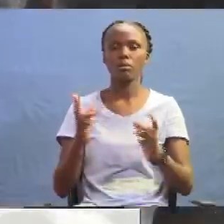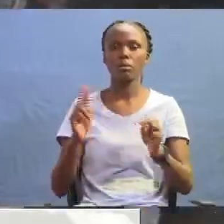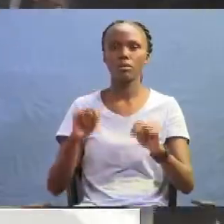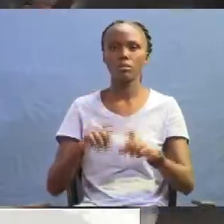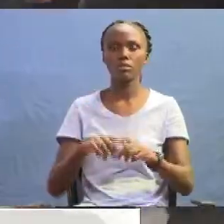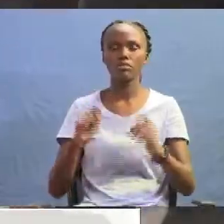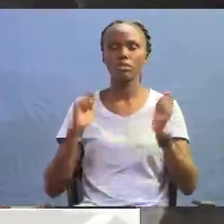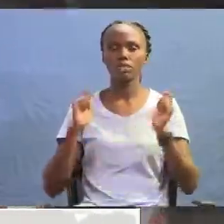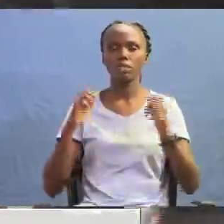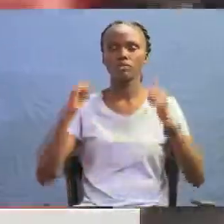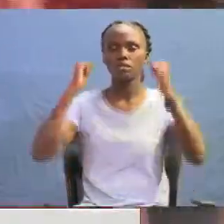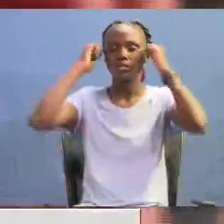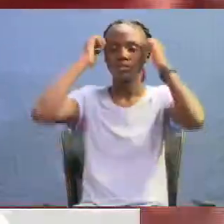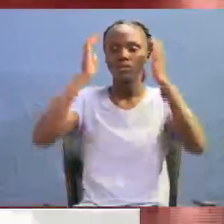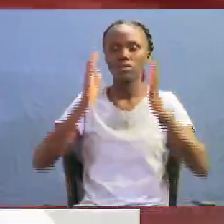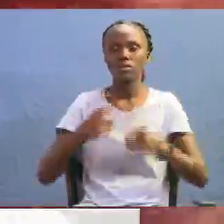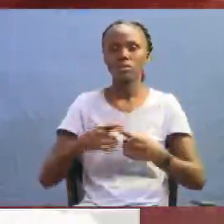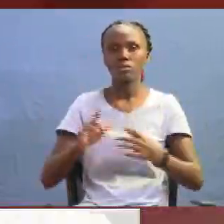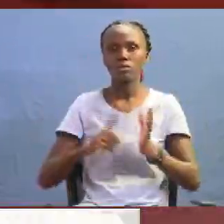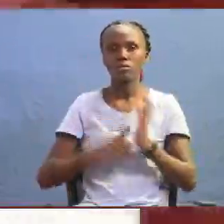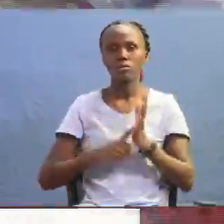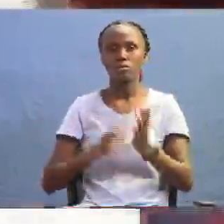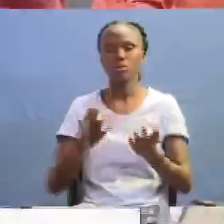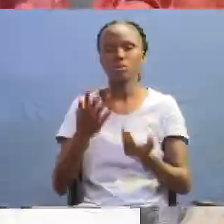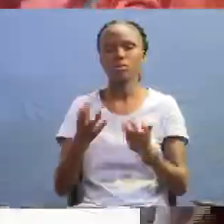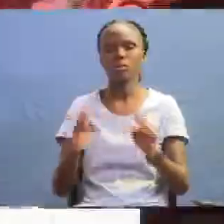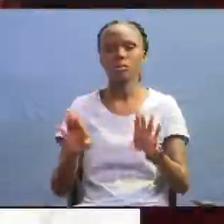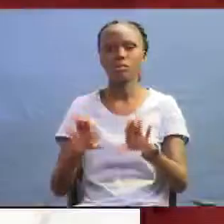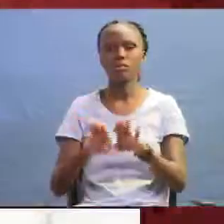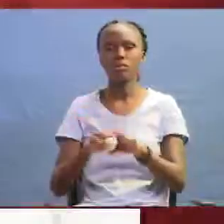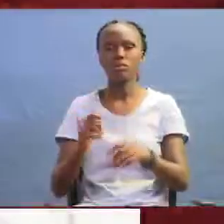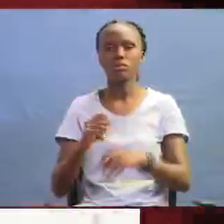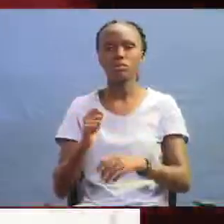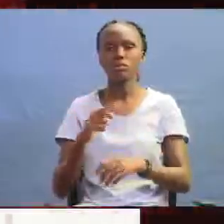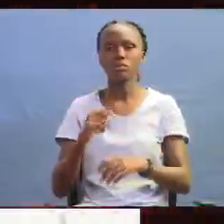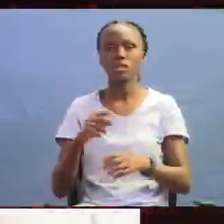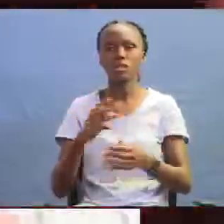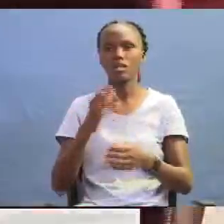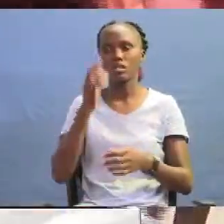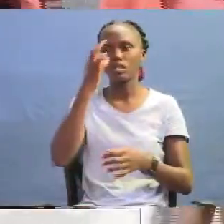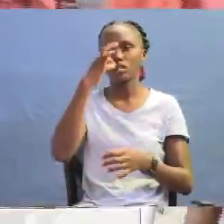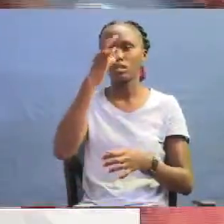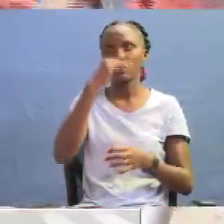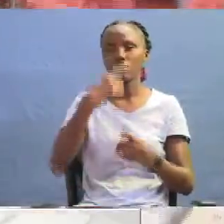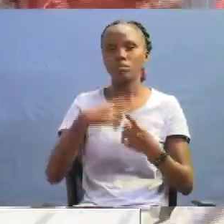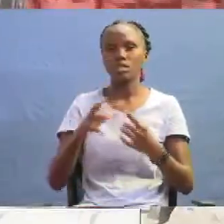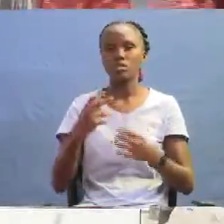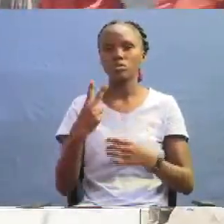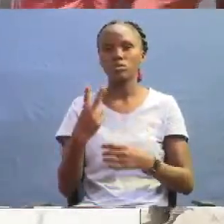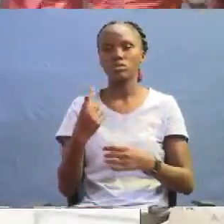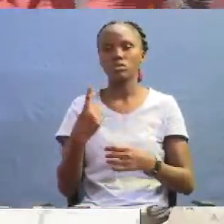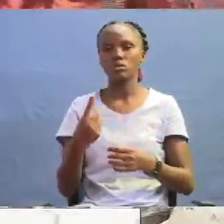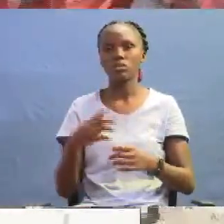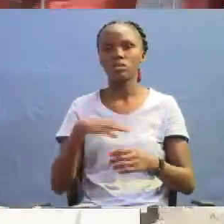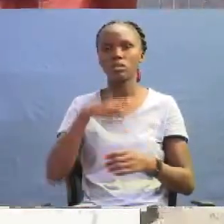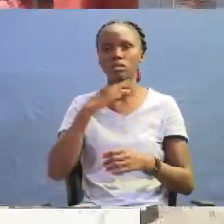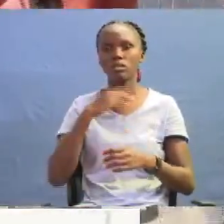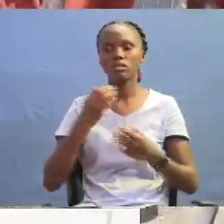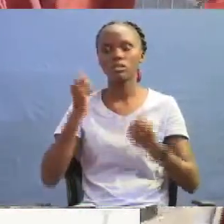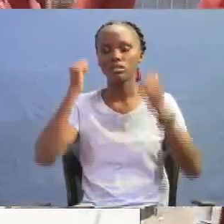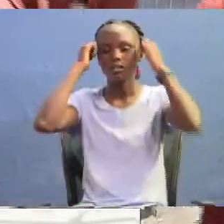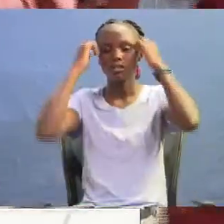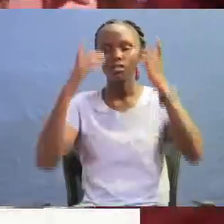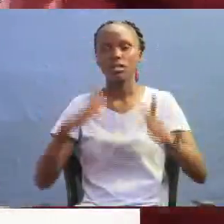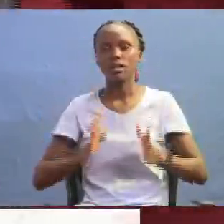strikes. One notable incident involved fire at Hillside and Arasha Primary School in Nyeri, where at least 21 students died and dozens